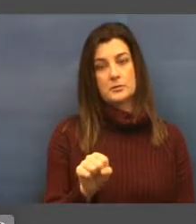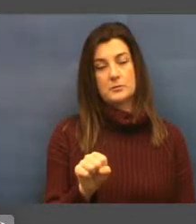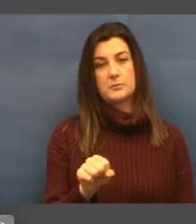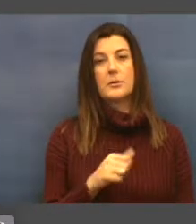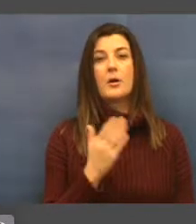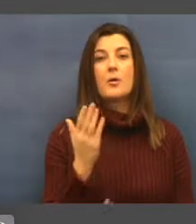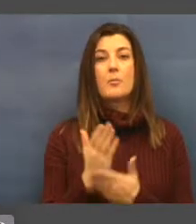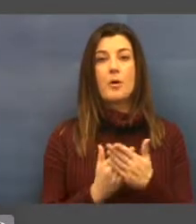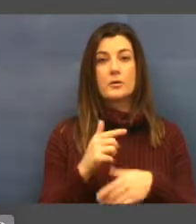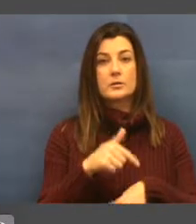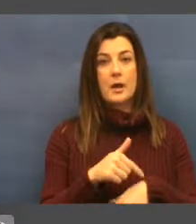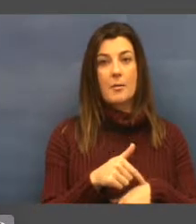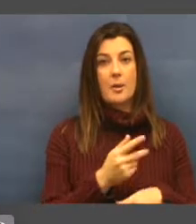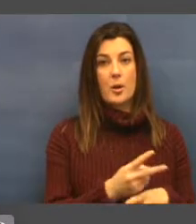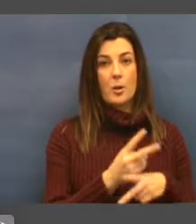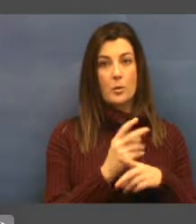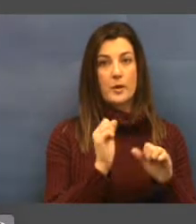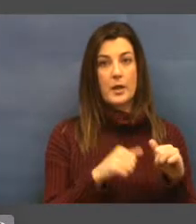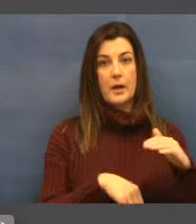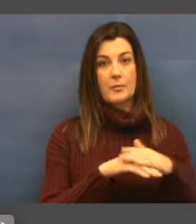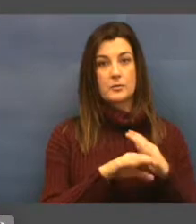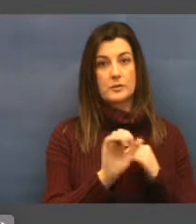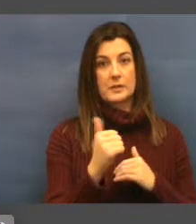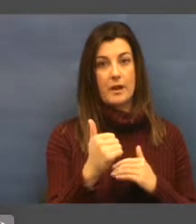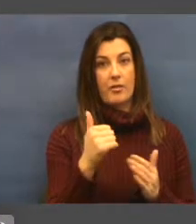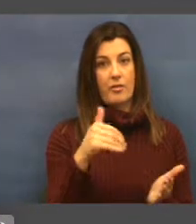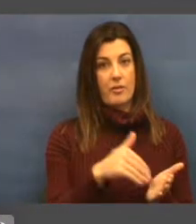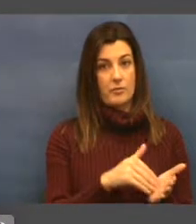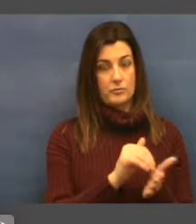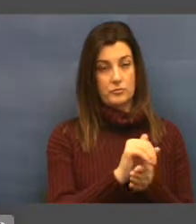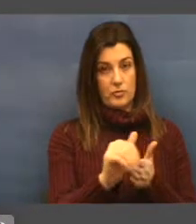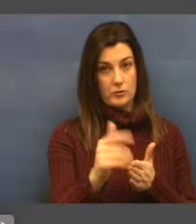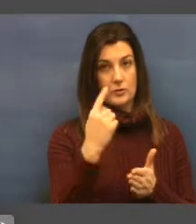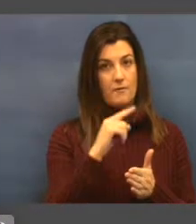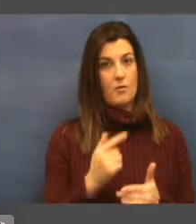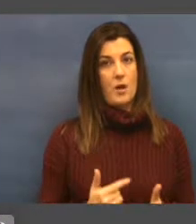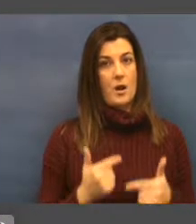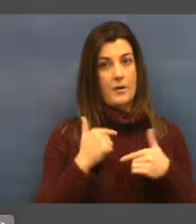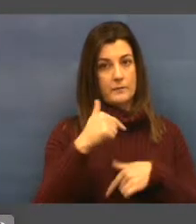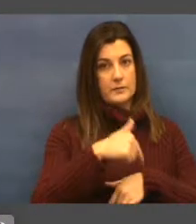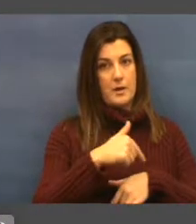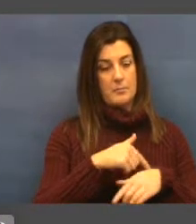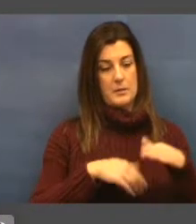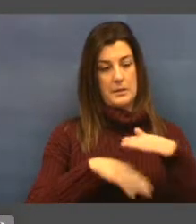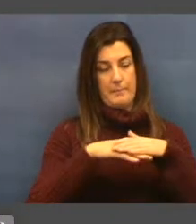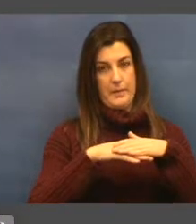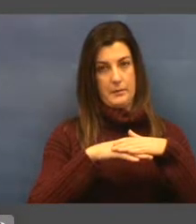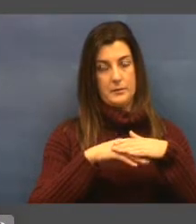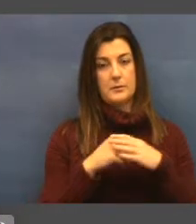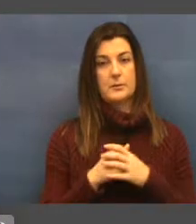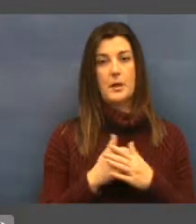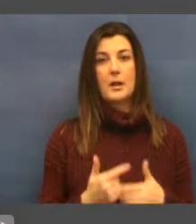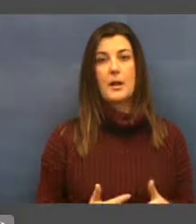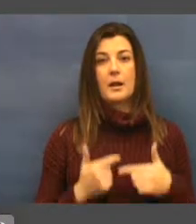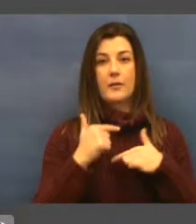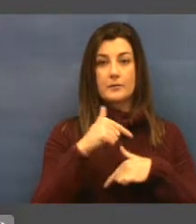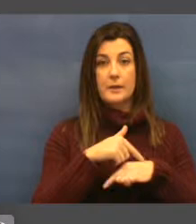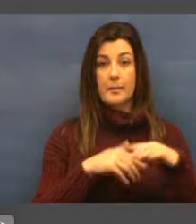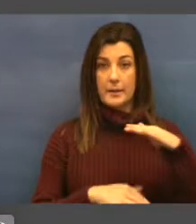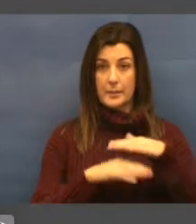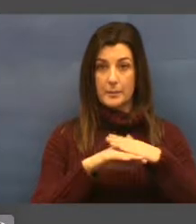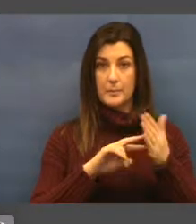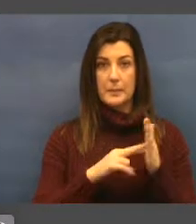receive up to $10,000 as a lifetime limit in Canada student loans. The lifetime limit just means